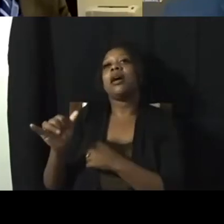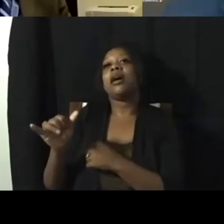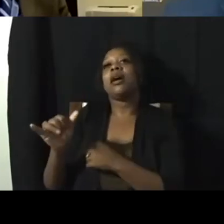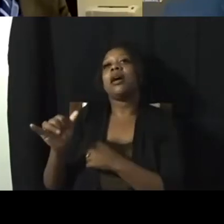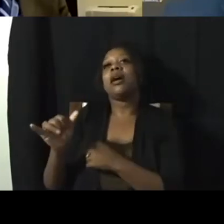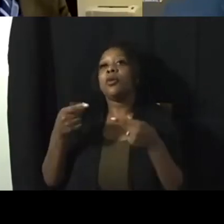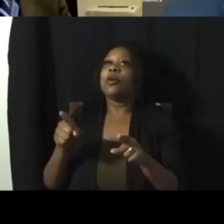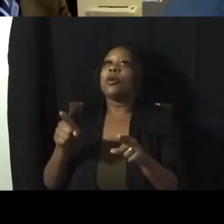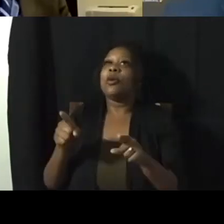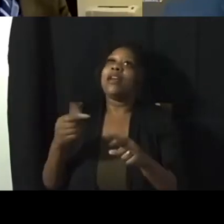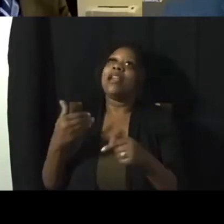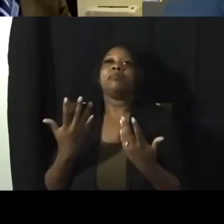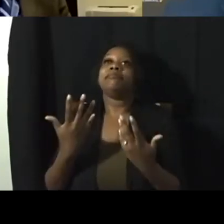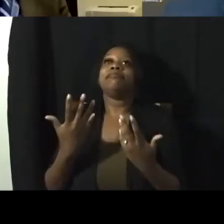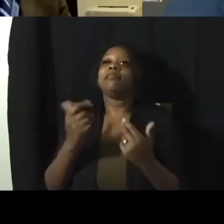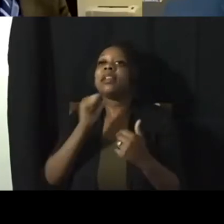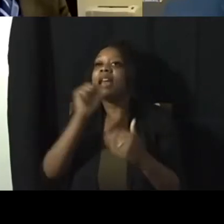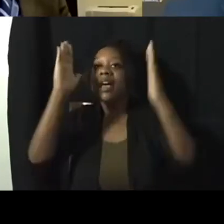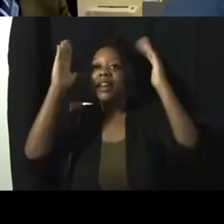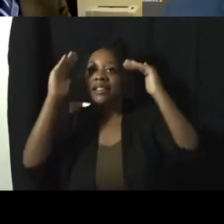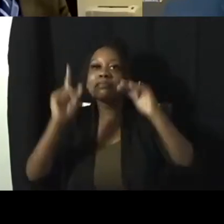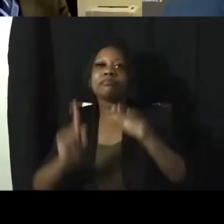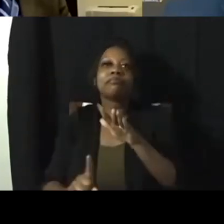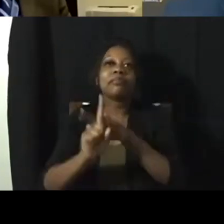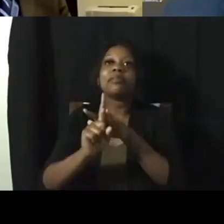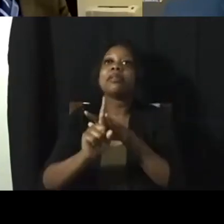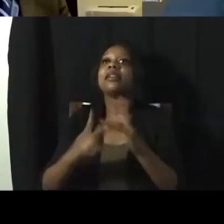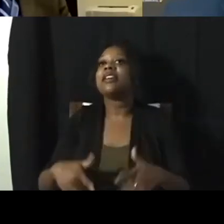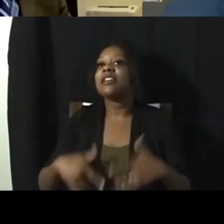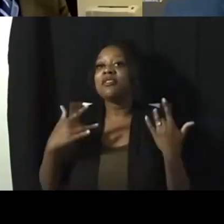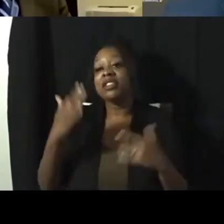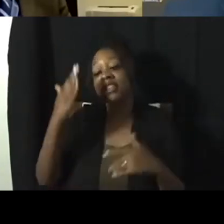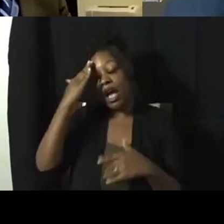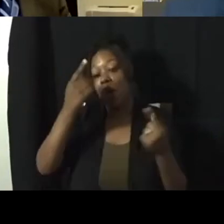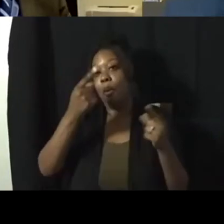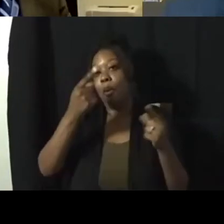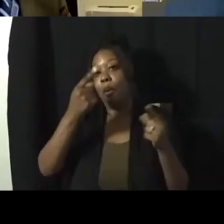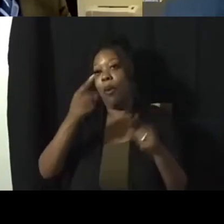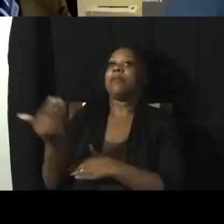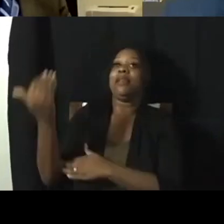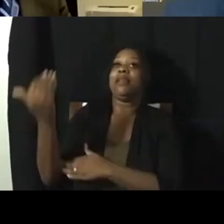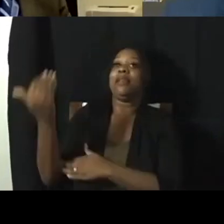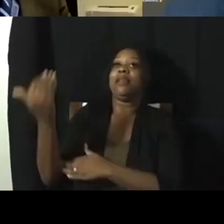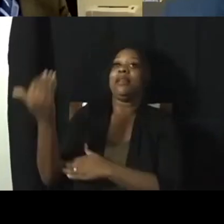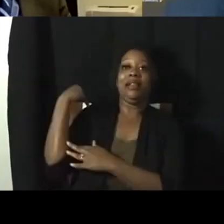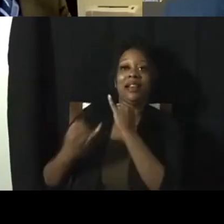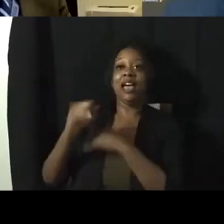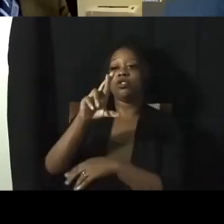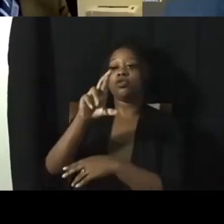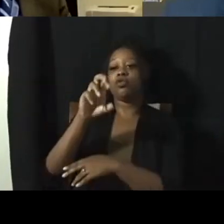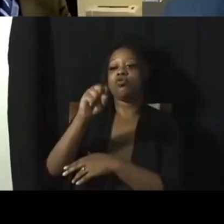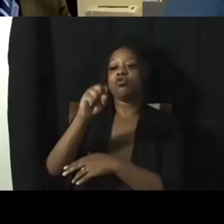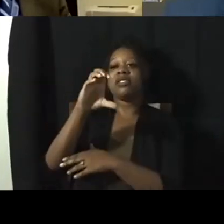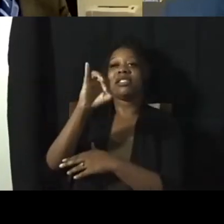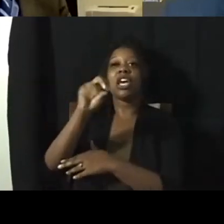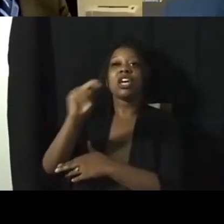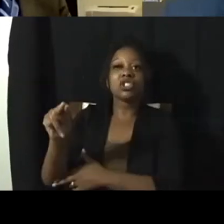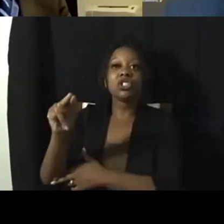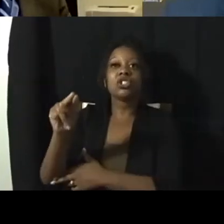events. And so understanding even what happened during the last recession, and individuals that might have shifted from